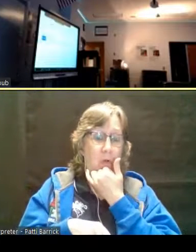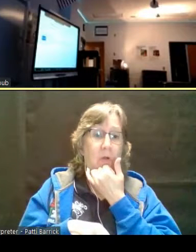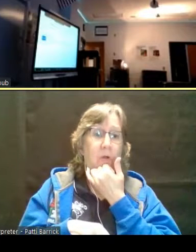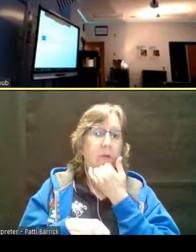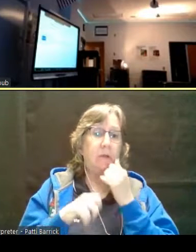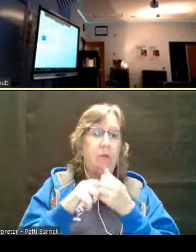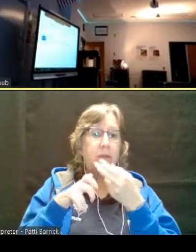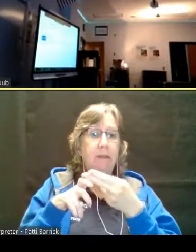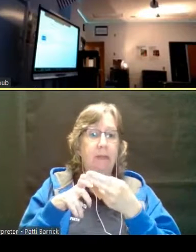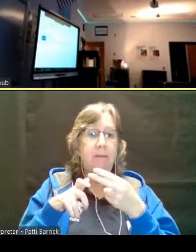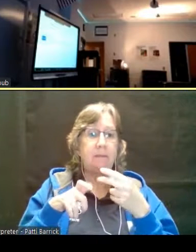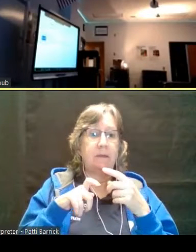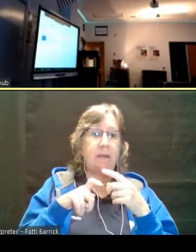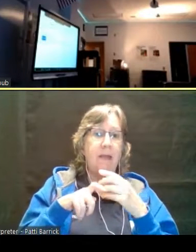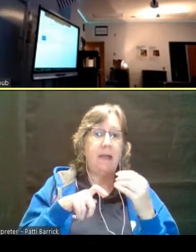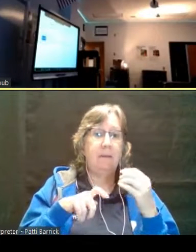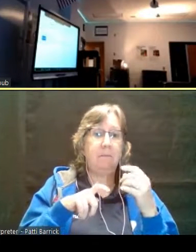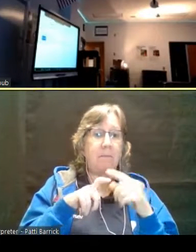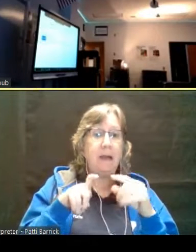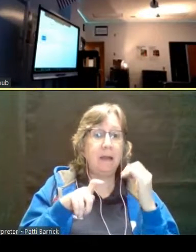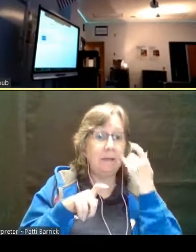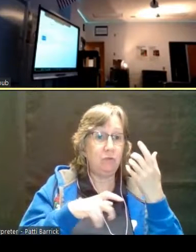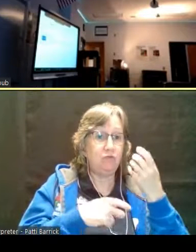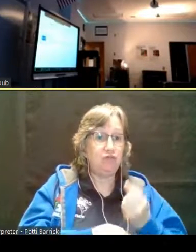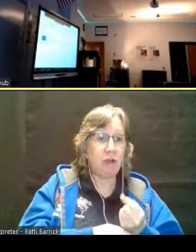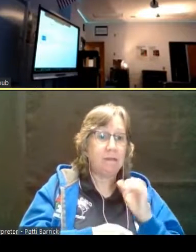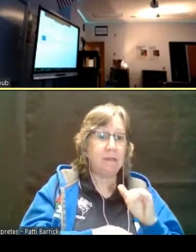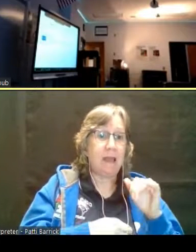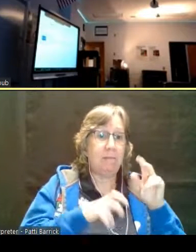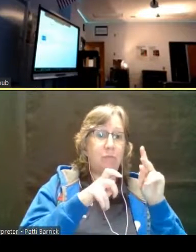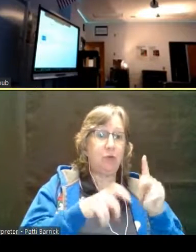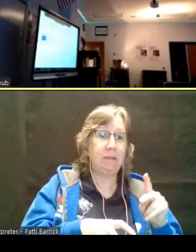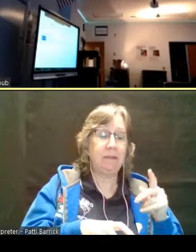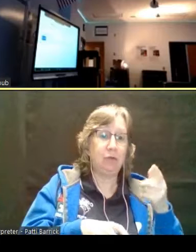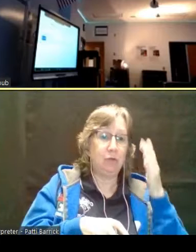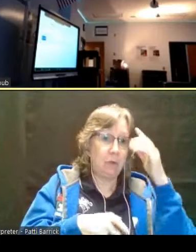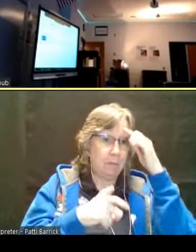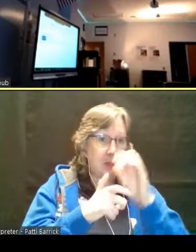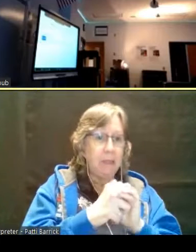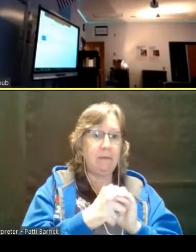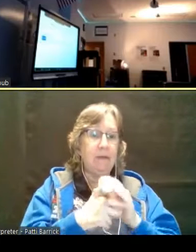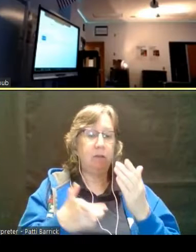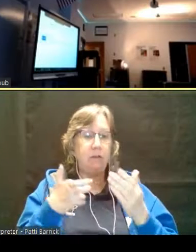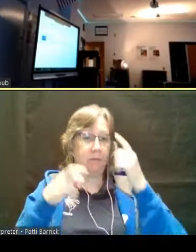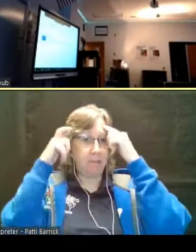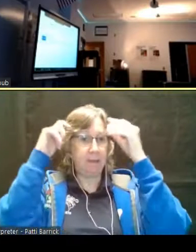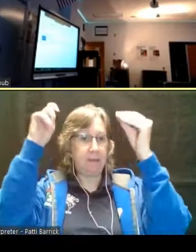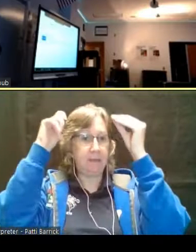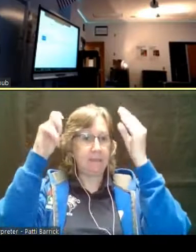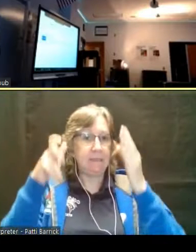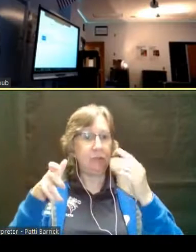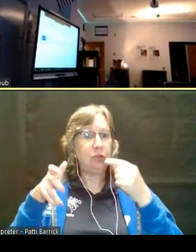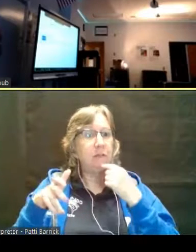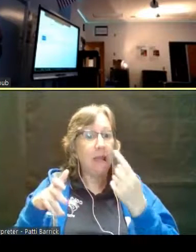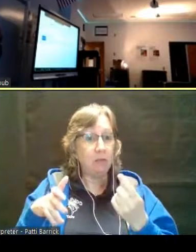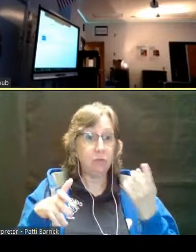And if the source is credible, you believe it, right? If a teacher tells you something, you will most likely believe it, right? That